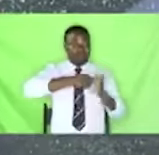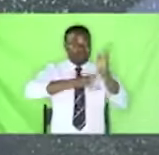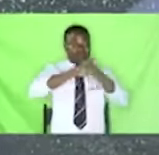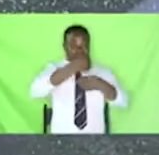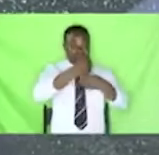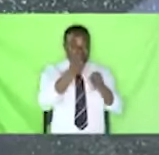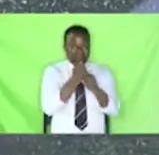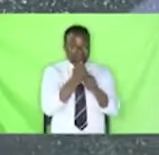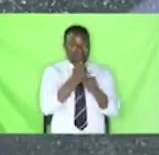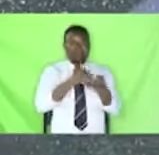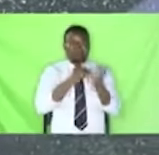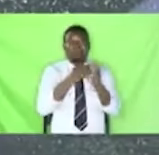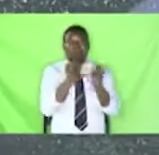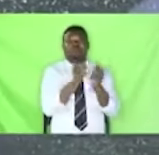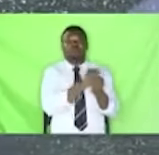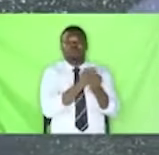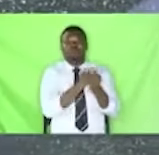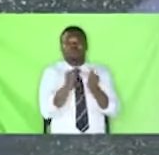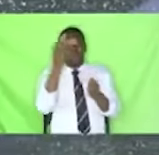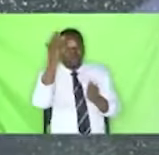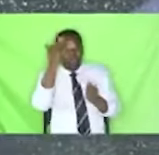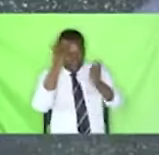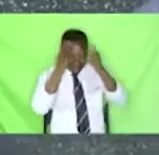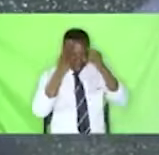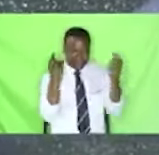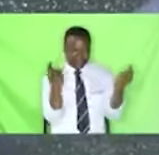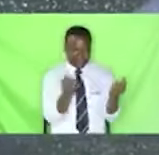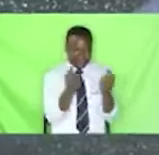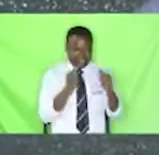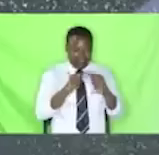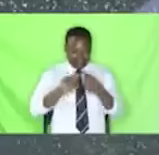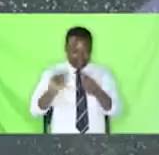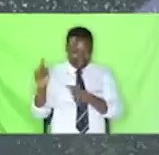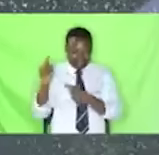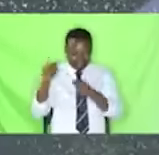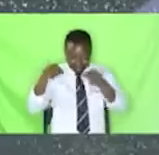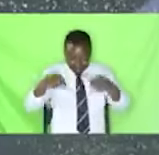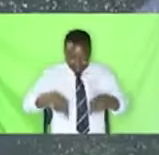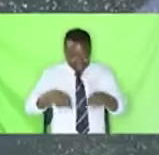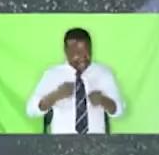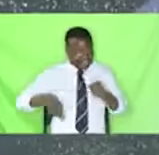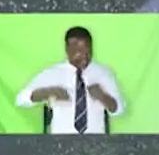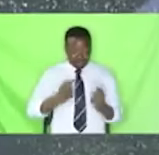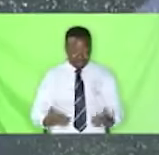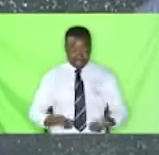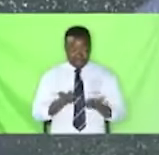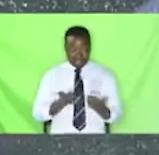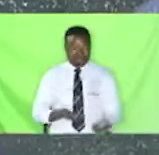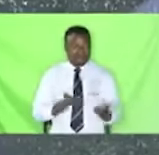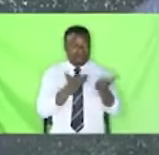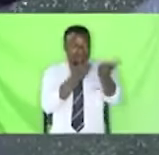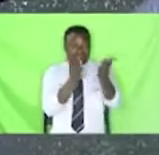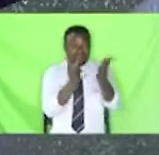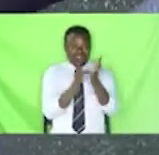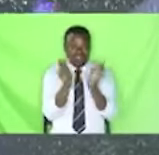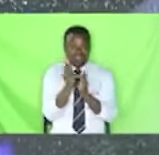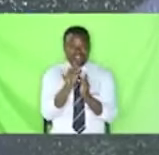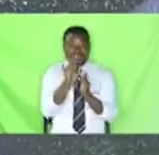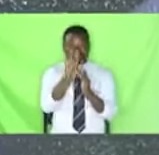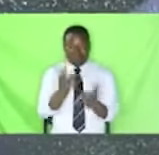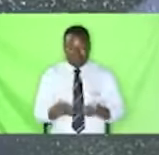been deformed because of sin. But today, if you give your life to Jesus, he will transform your